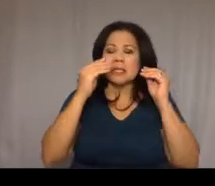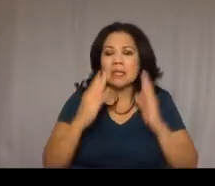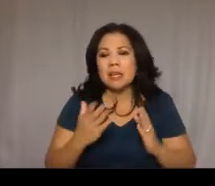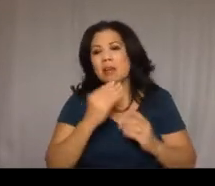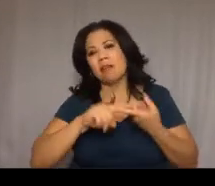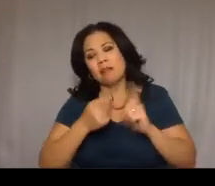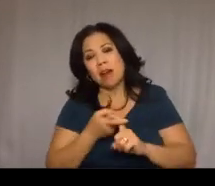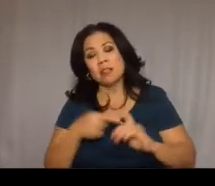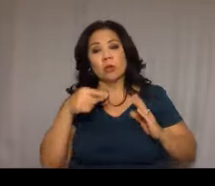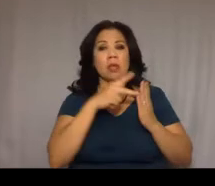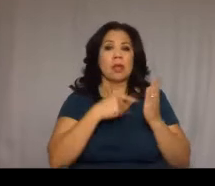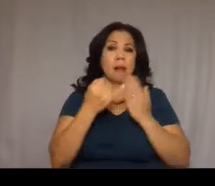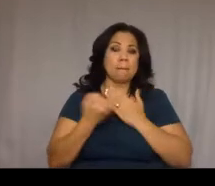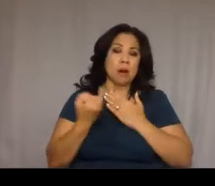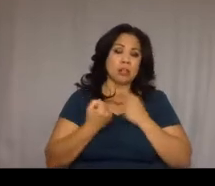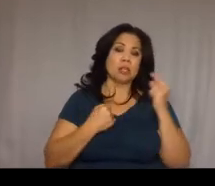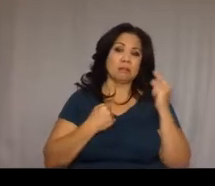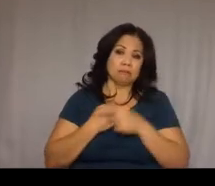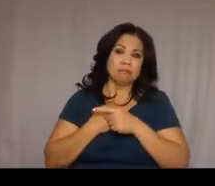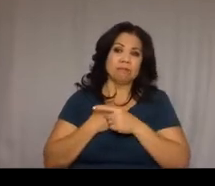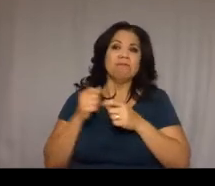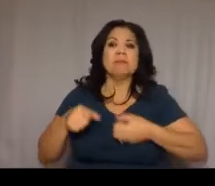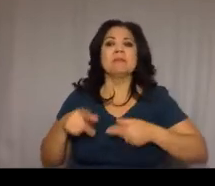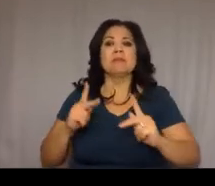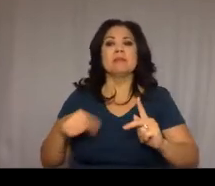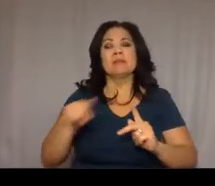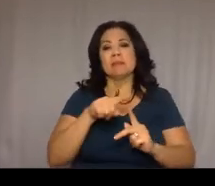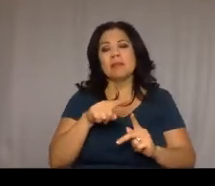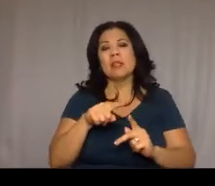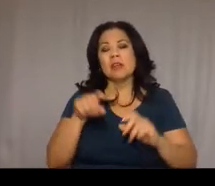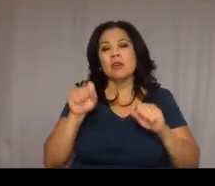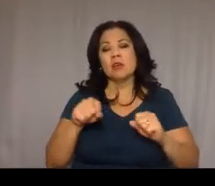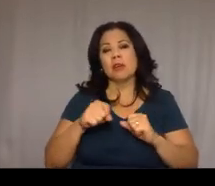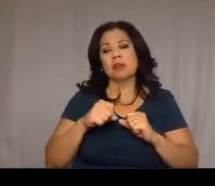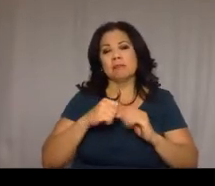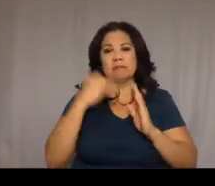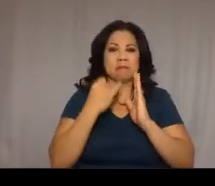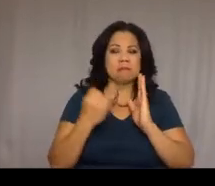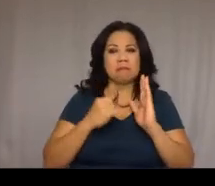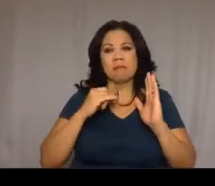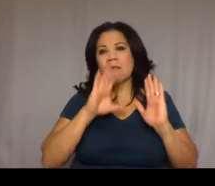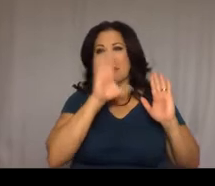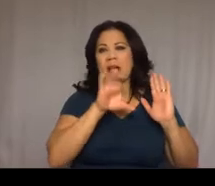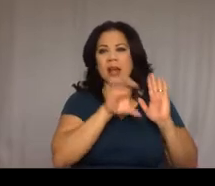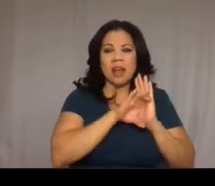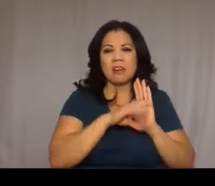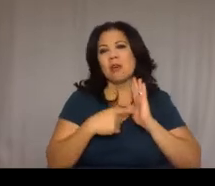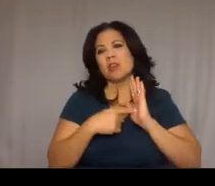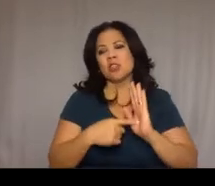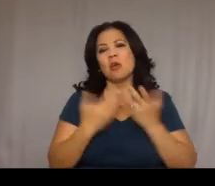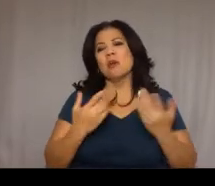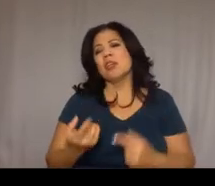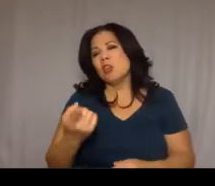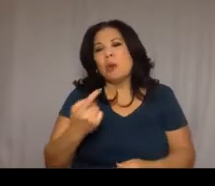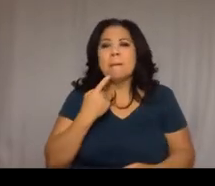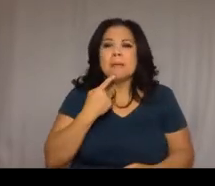this project is an opportunity for you to create a character and share with us something that you're missing. So here's how it